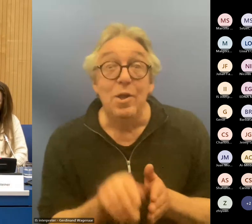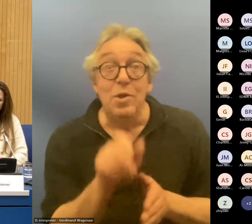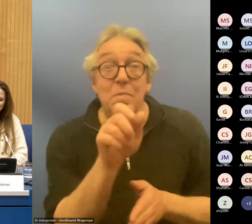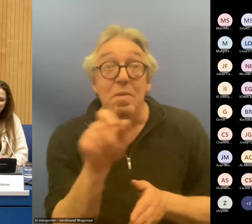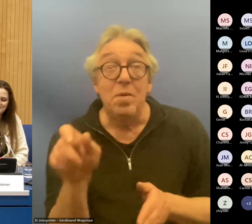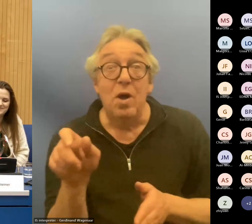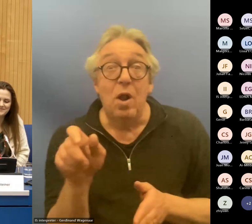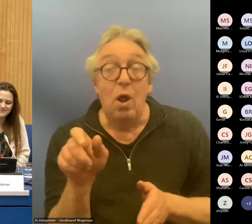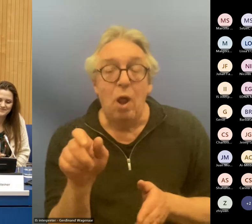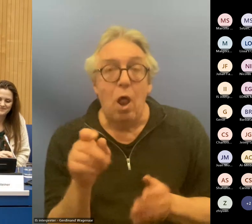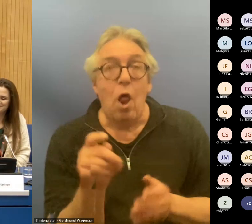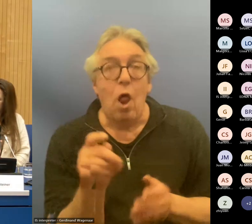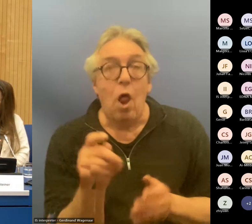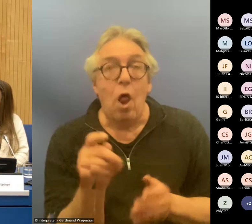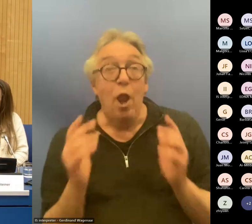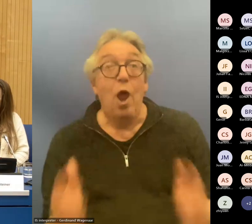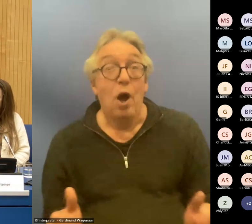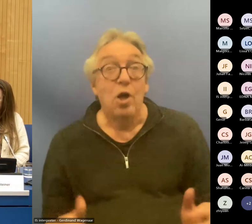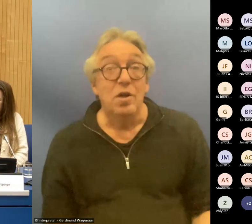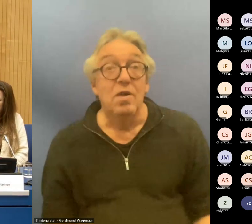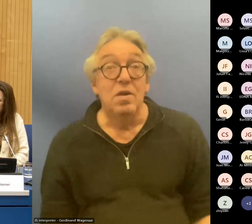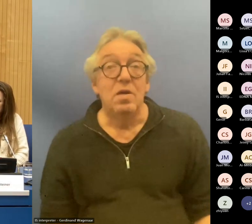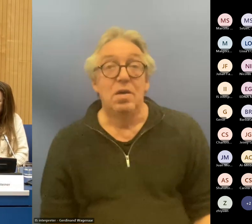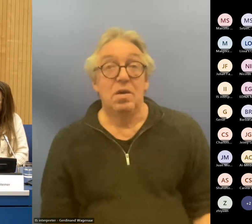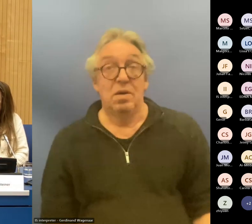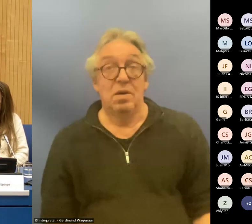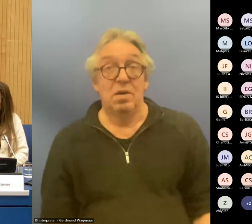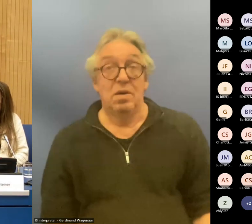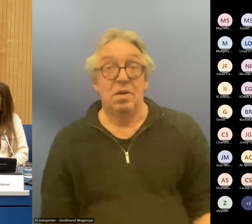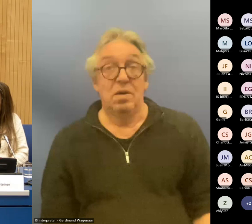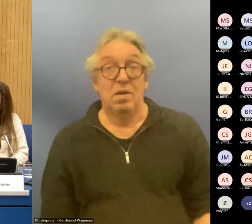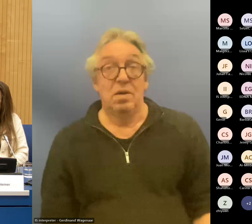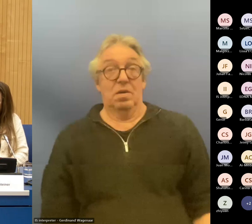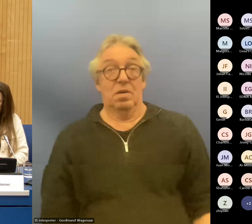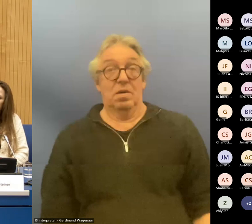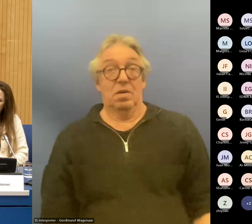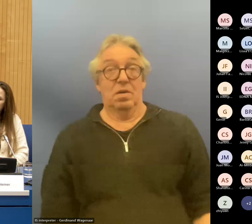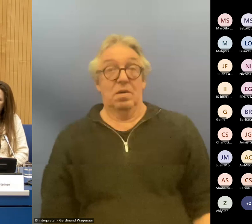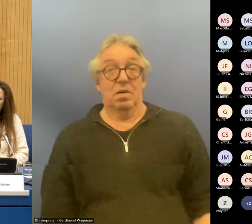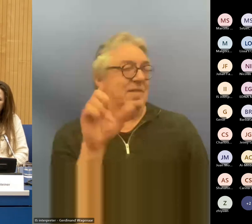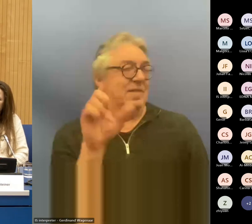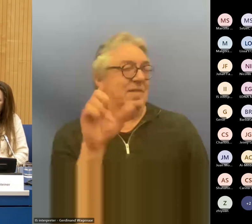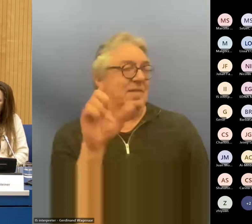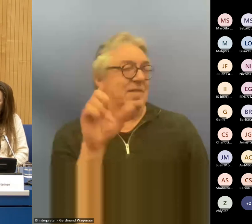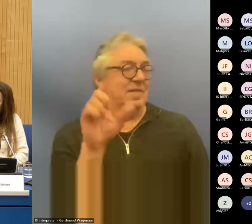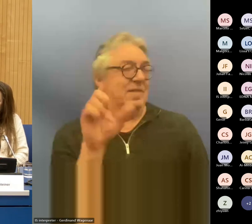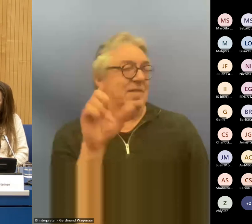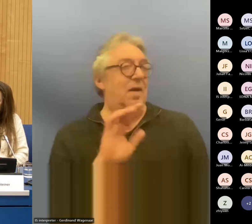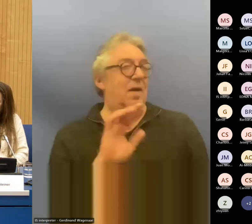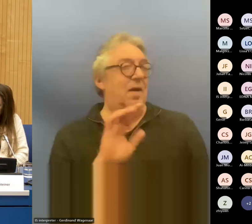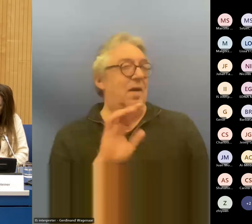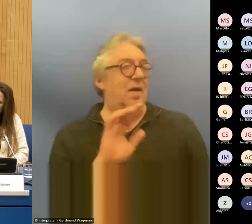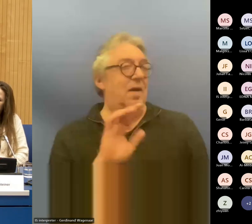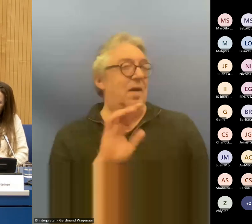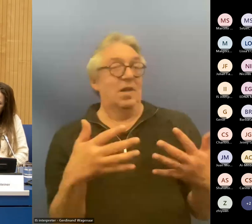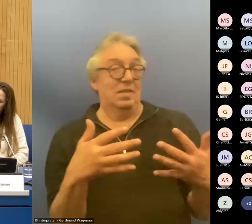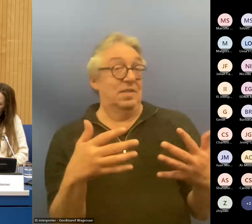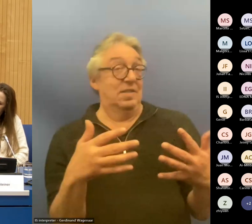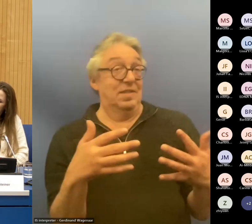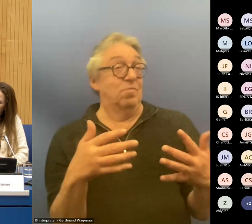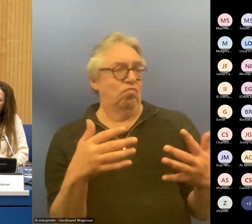But yeah, I think, you know, from my observations to ASL is one of the most popular ones. And the way you grow